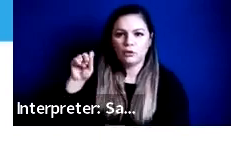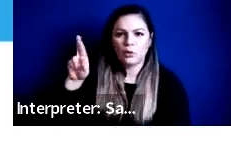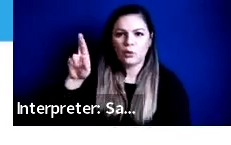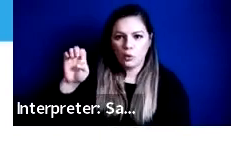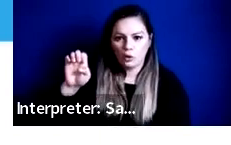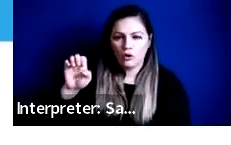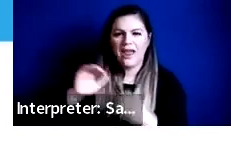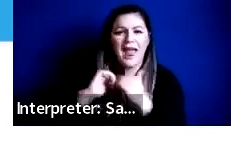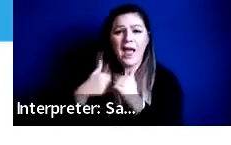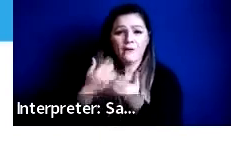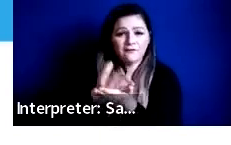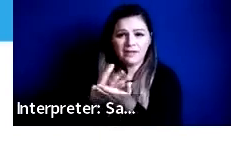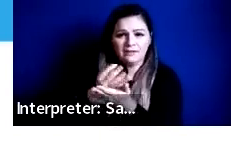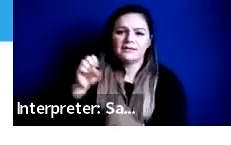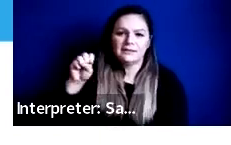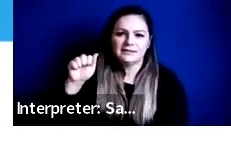grant.